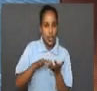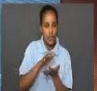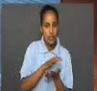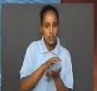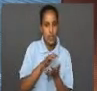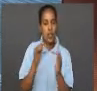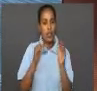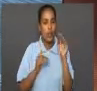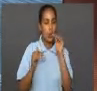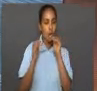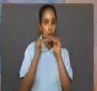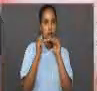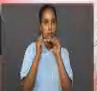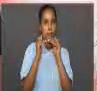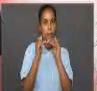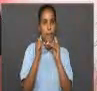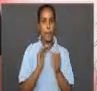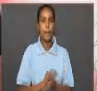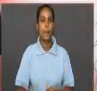heterogeneous equilibrium.